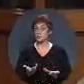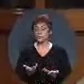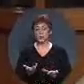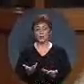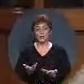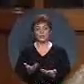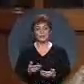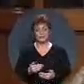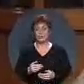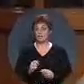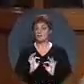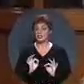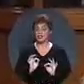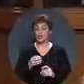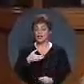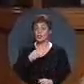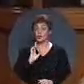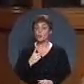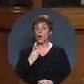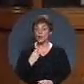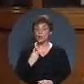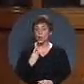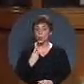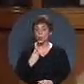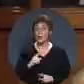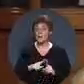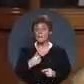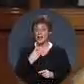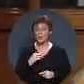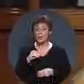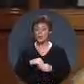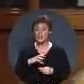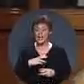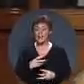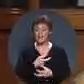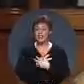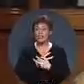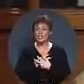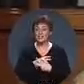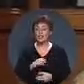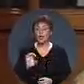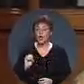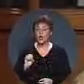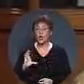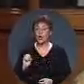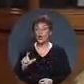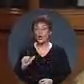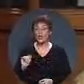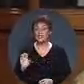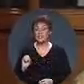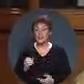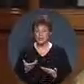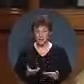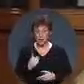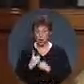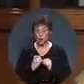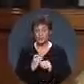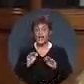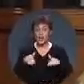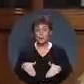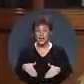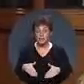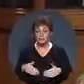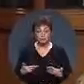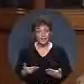Speaker, 1 year later, the situation is not much better for the people of Saskatchewan. The school is still closed, the children are going to school in Timmins,